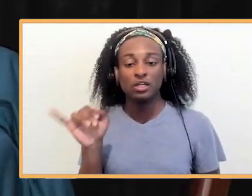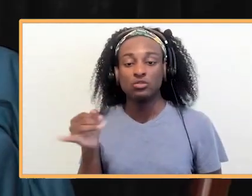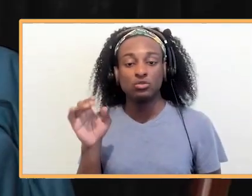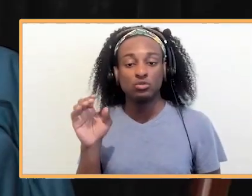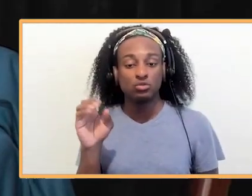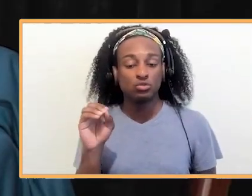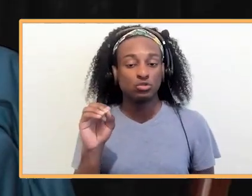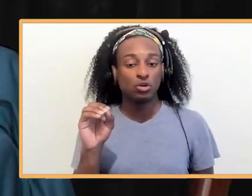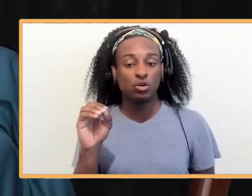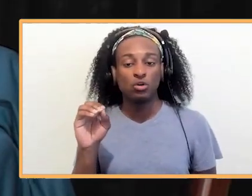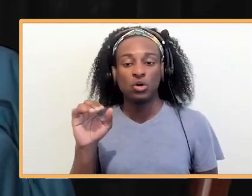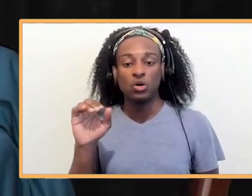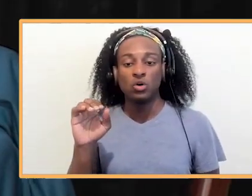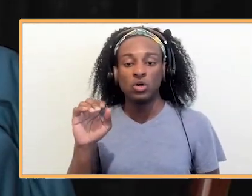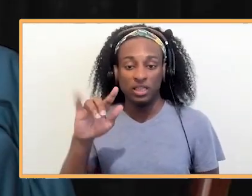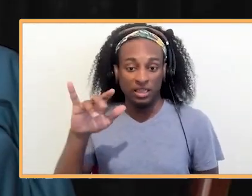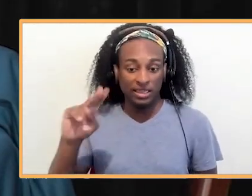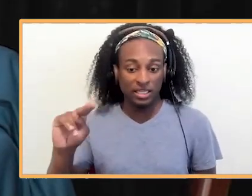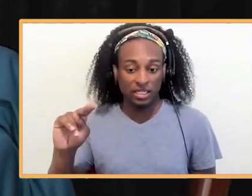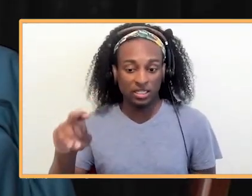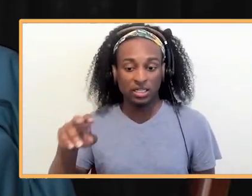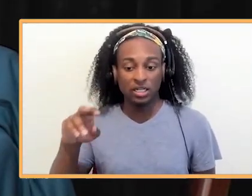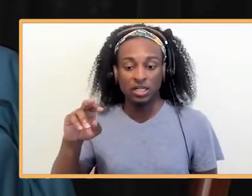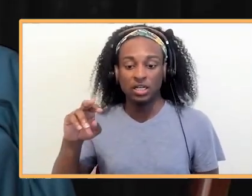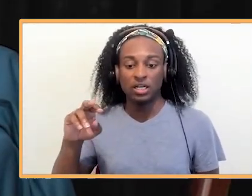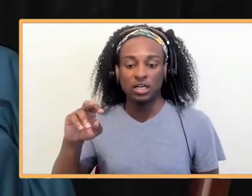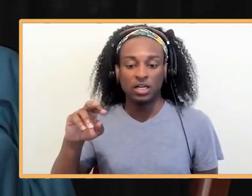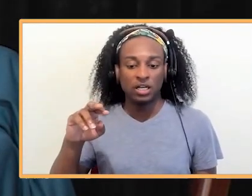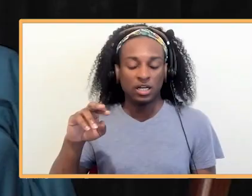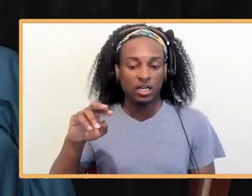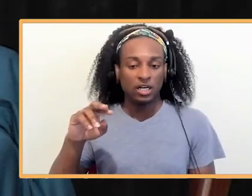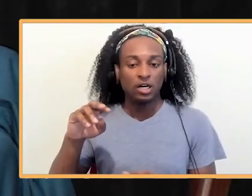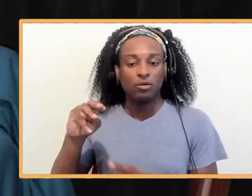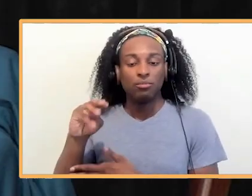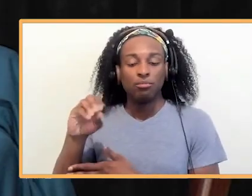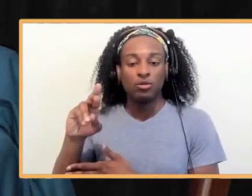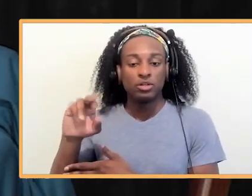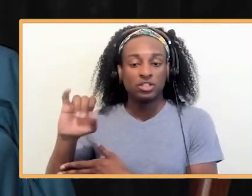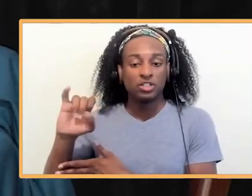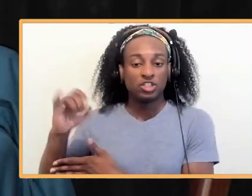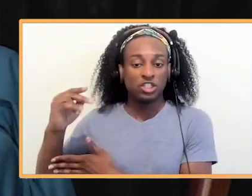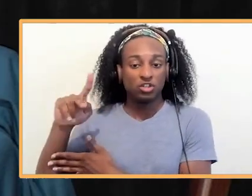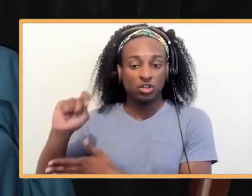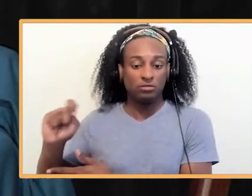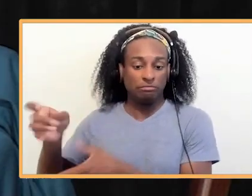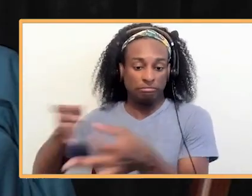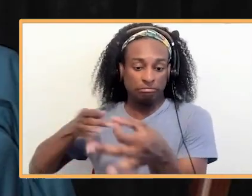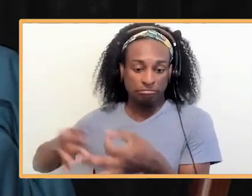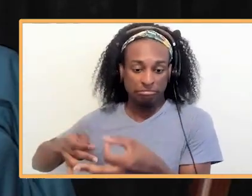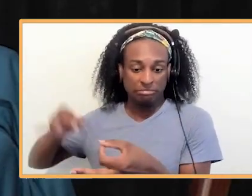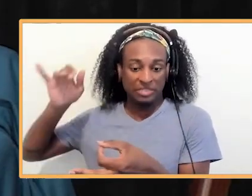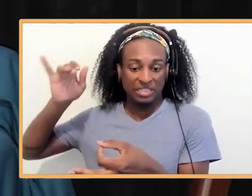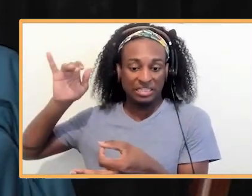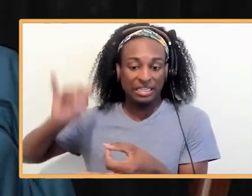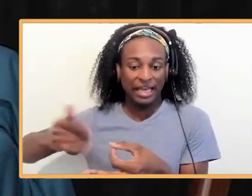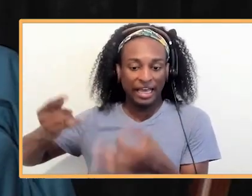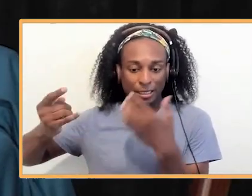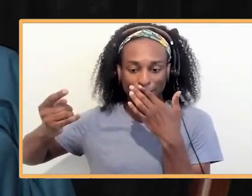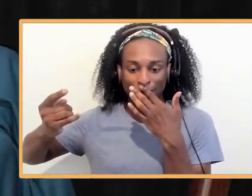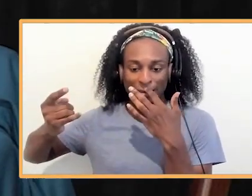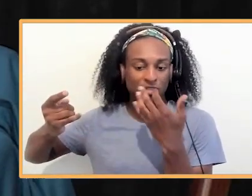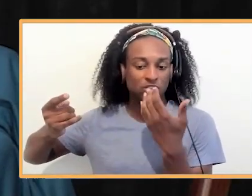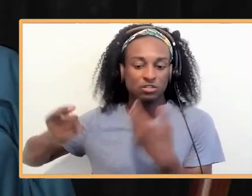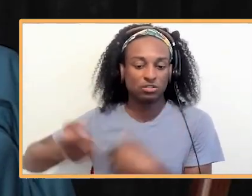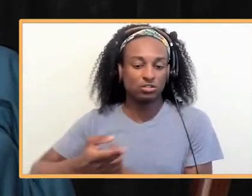things. And for me, in my faith practice, one of the things that I'm constantly